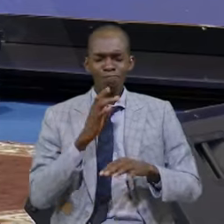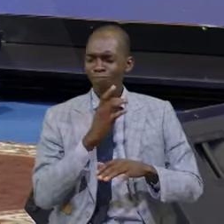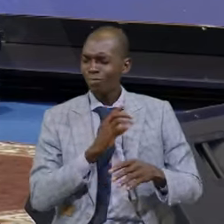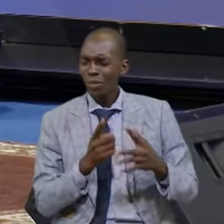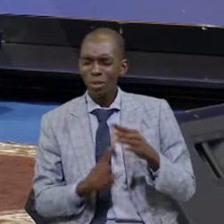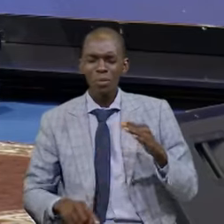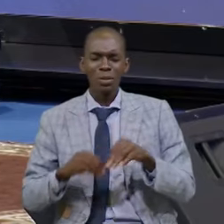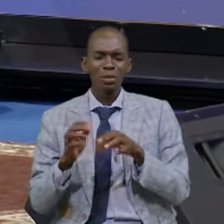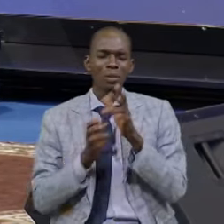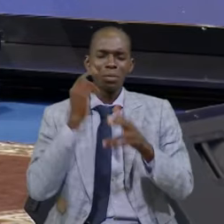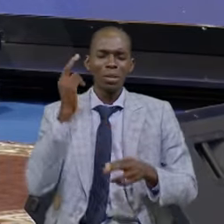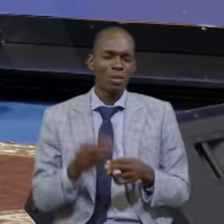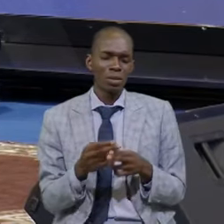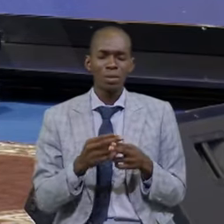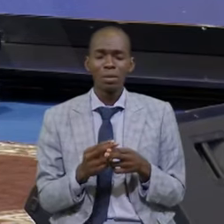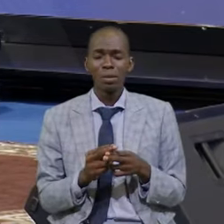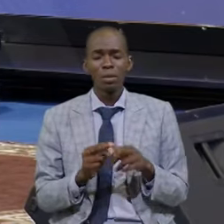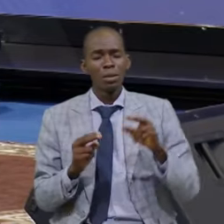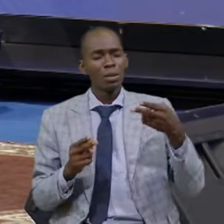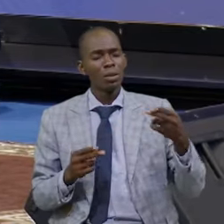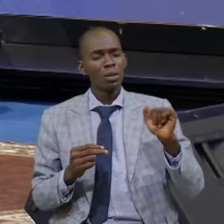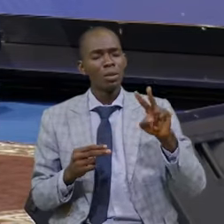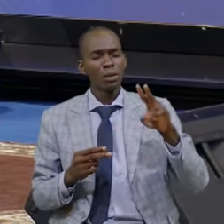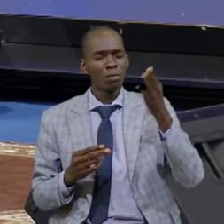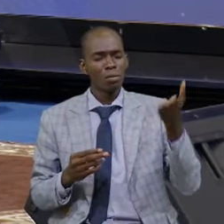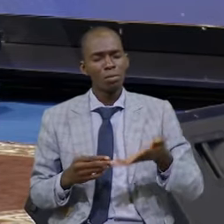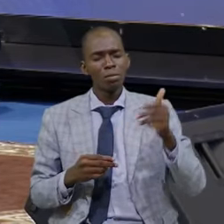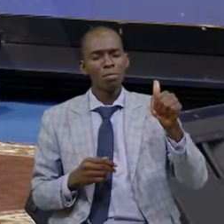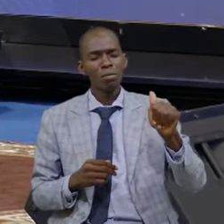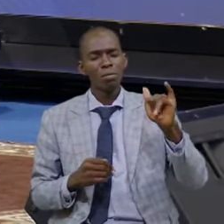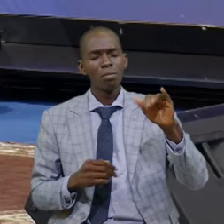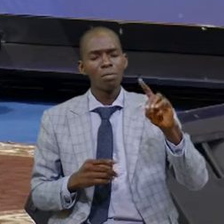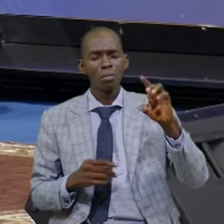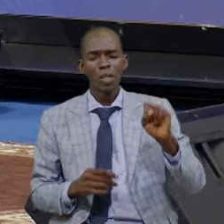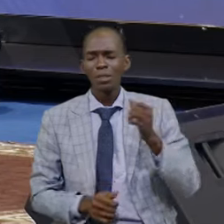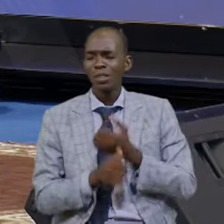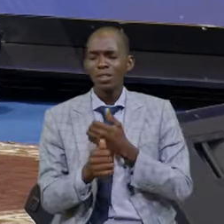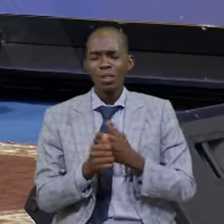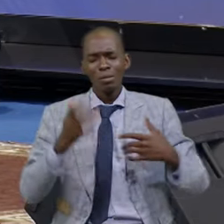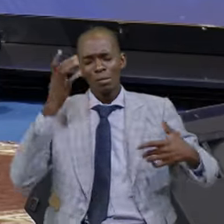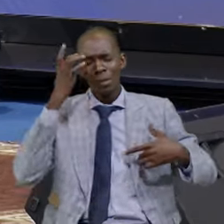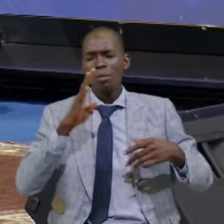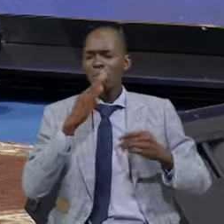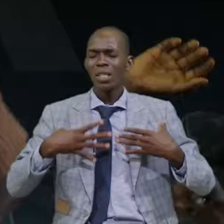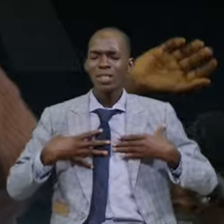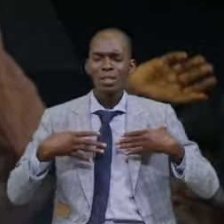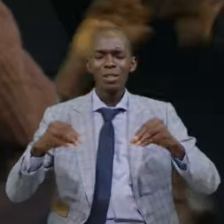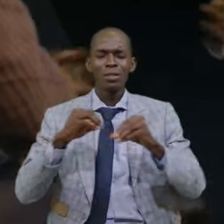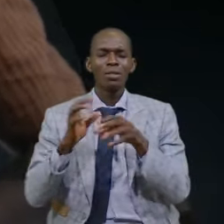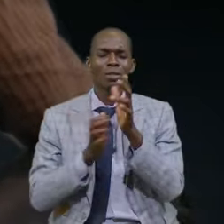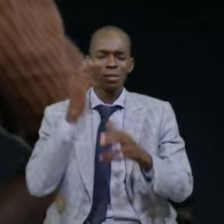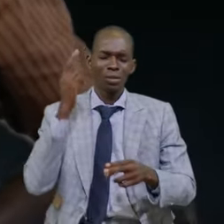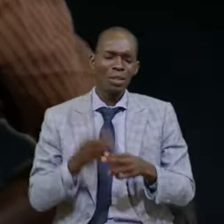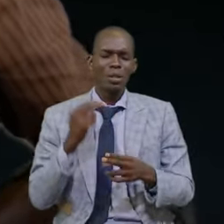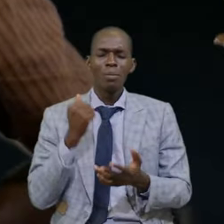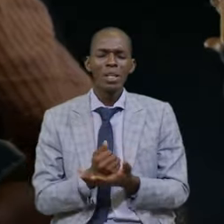Jesus' name. HIV, AIDS, venereal disease, be healed in Jesus'